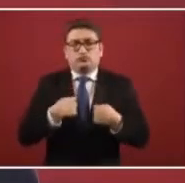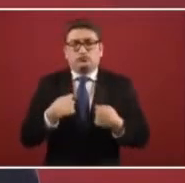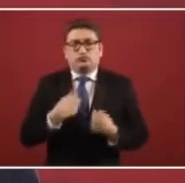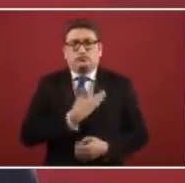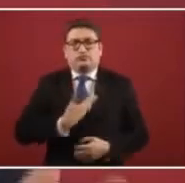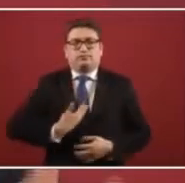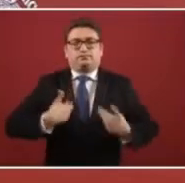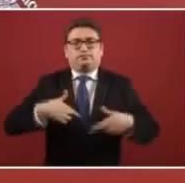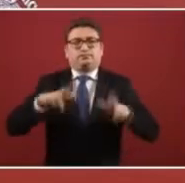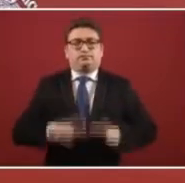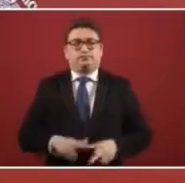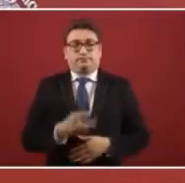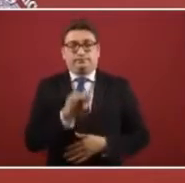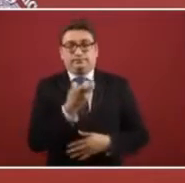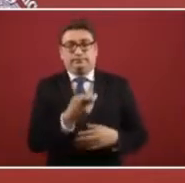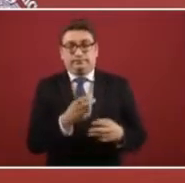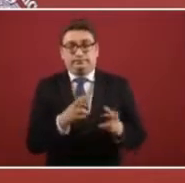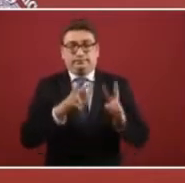And in that matter,